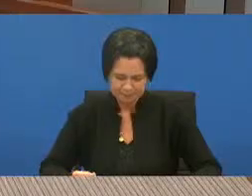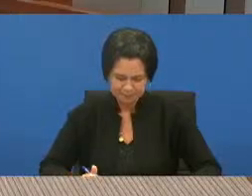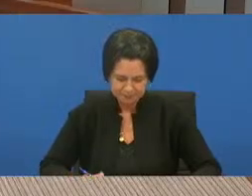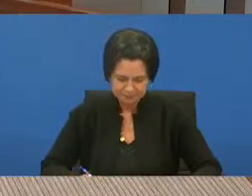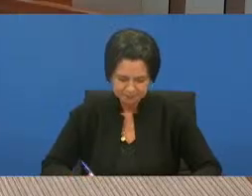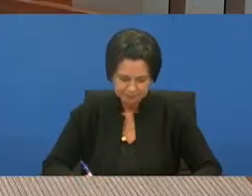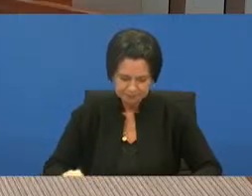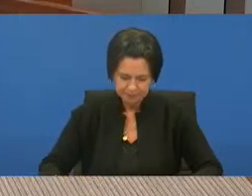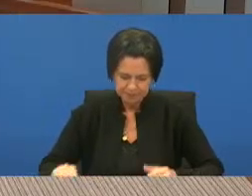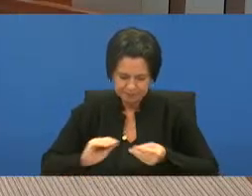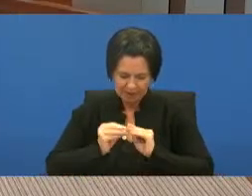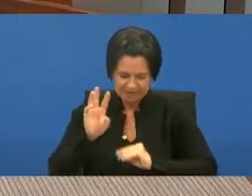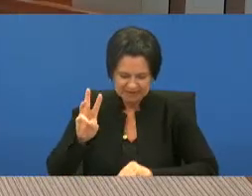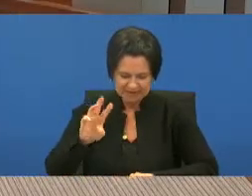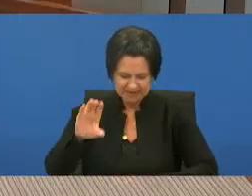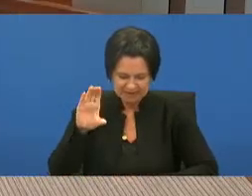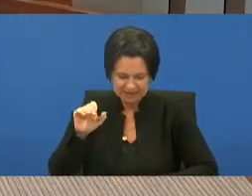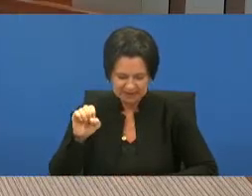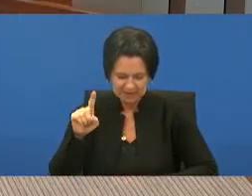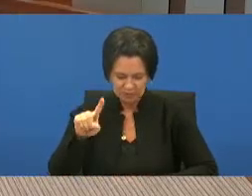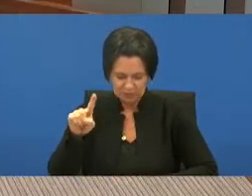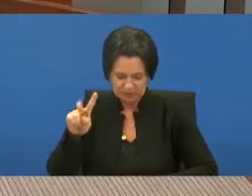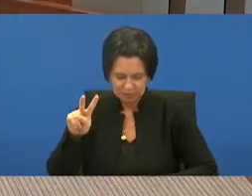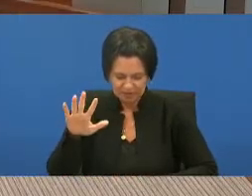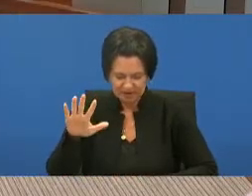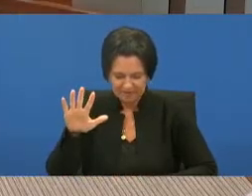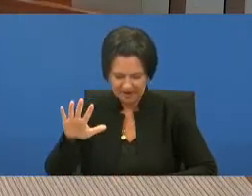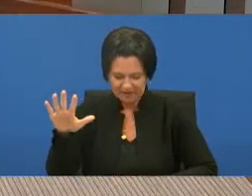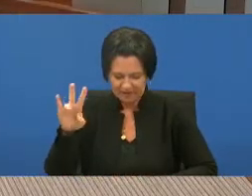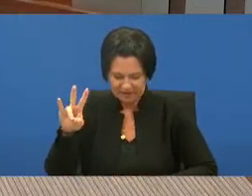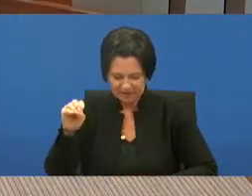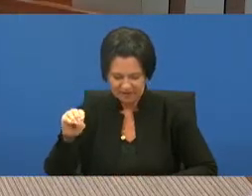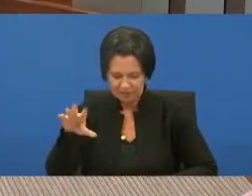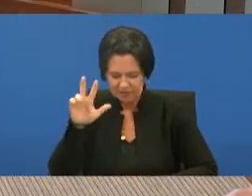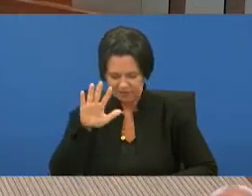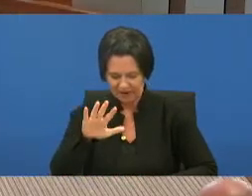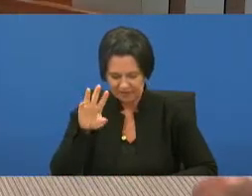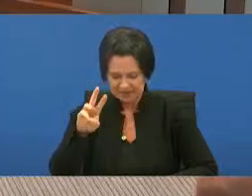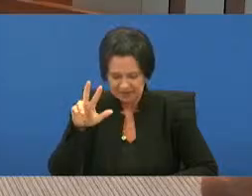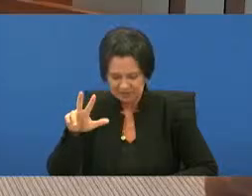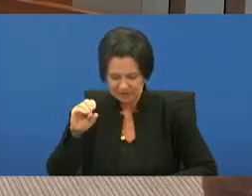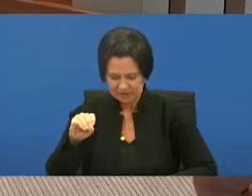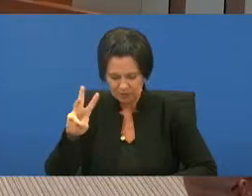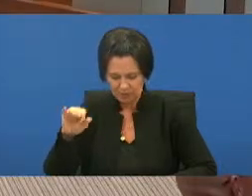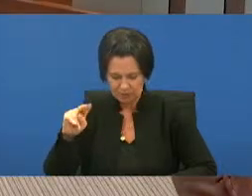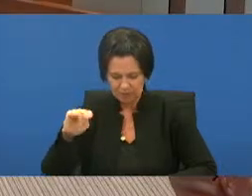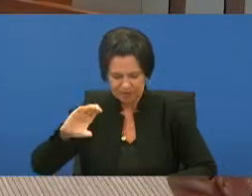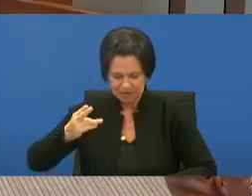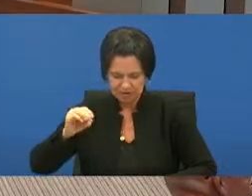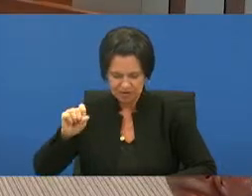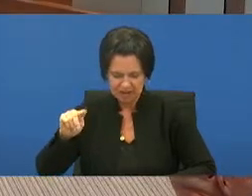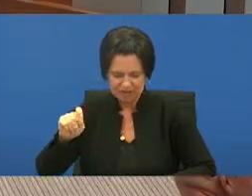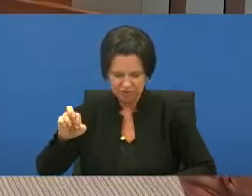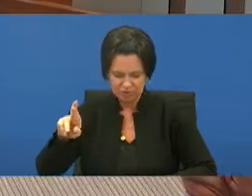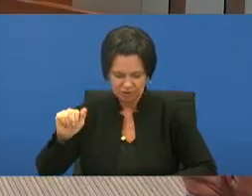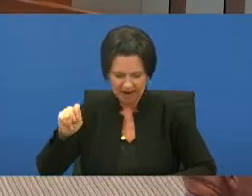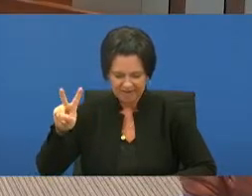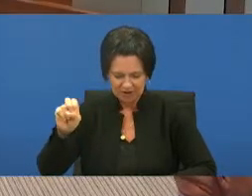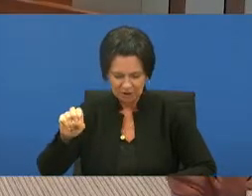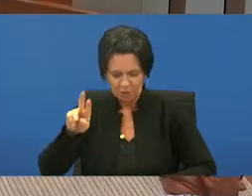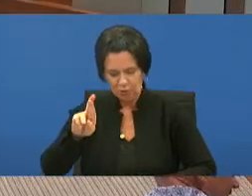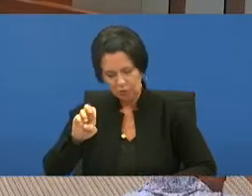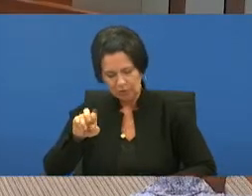Item 6, case 11-25, 5570 and 5630 Winchester Avenue to rezone property